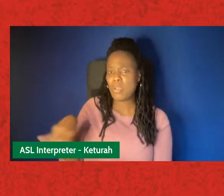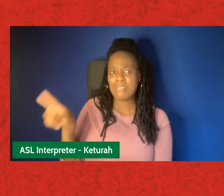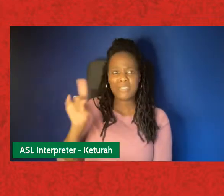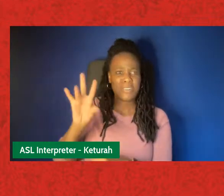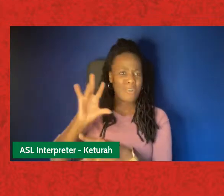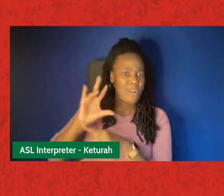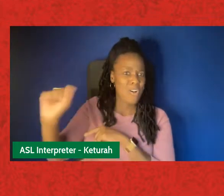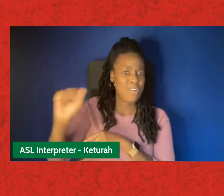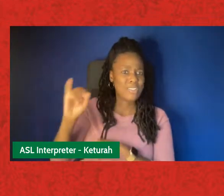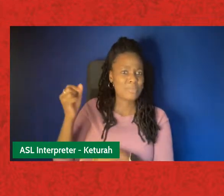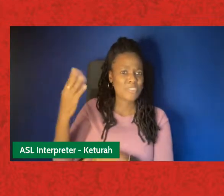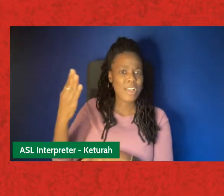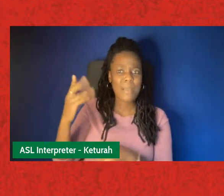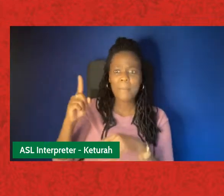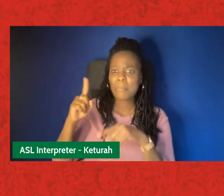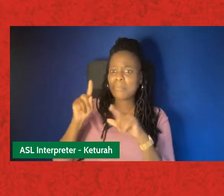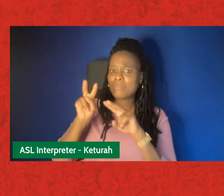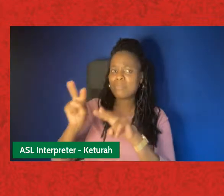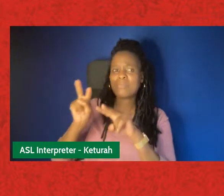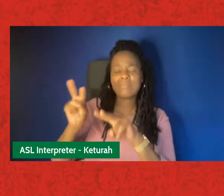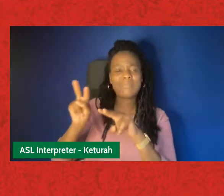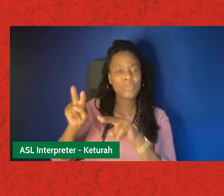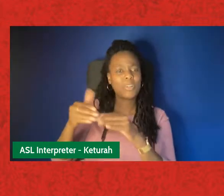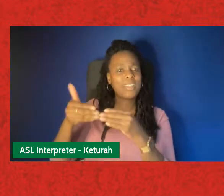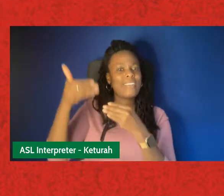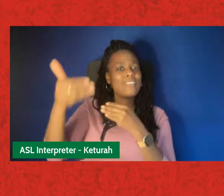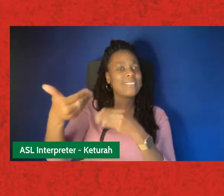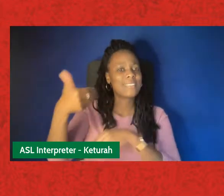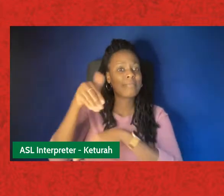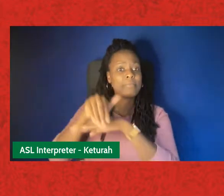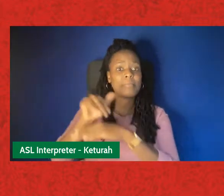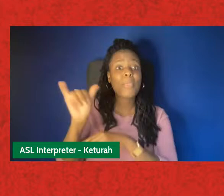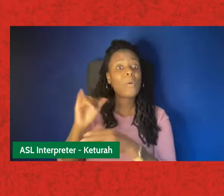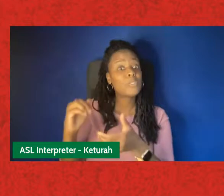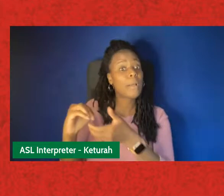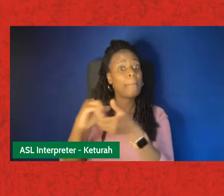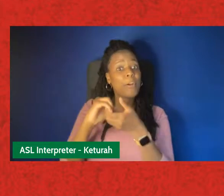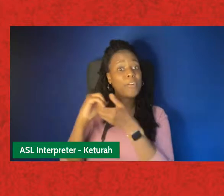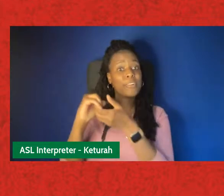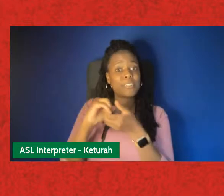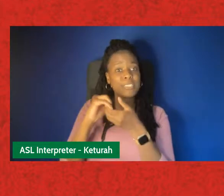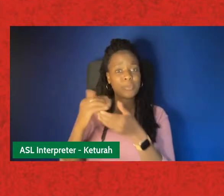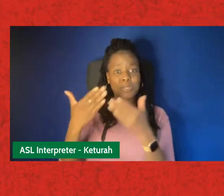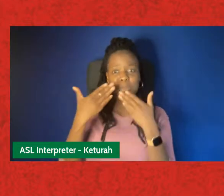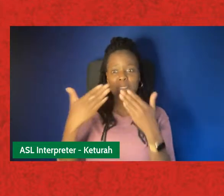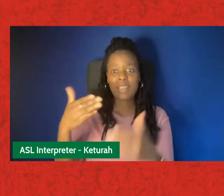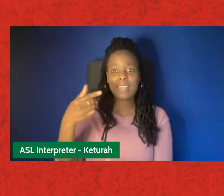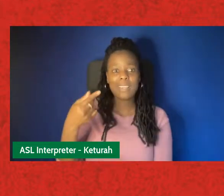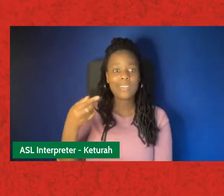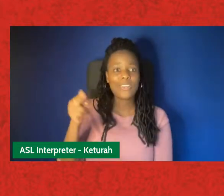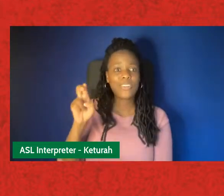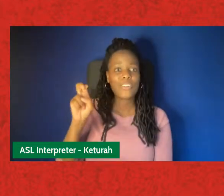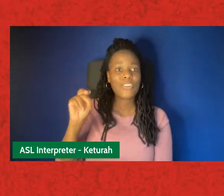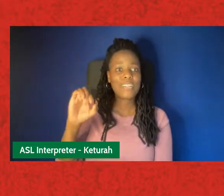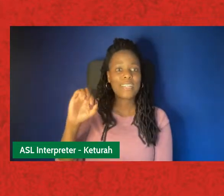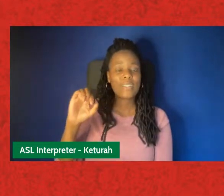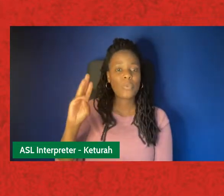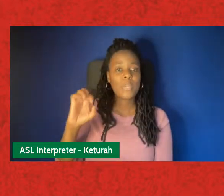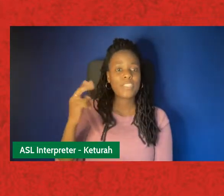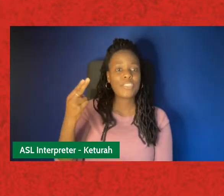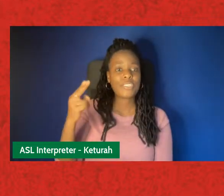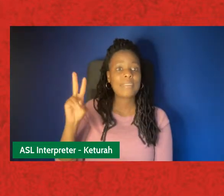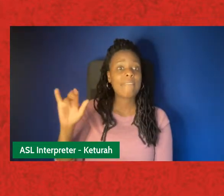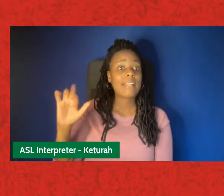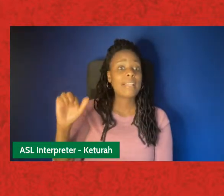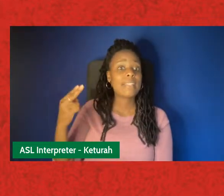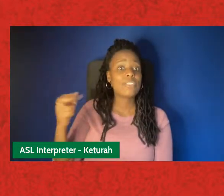to see the rest of the night. I also wanted to thank our partners. Our partners are the Greenwich Village Society of Historic